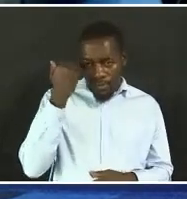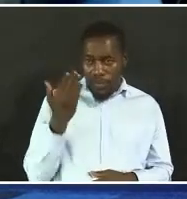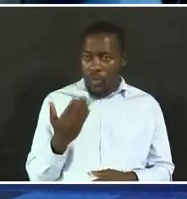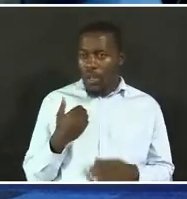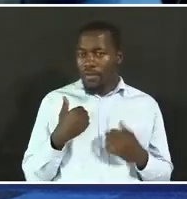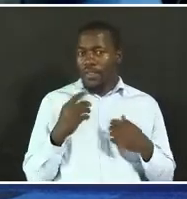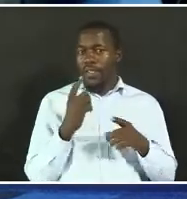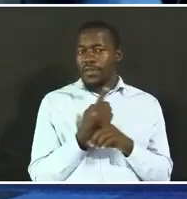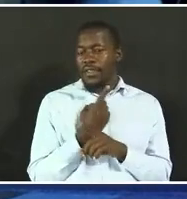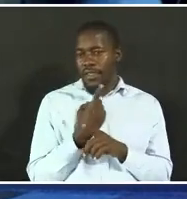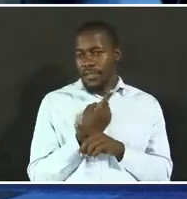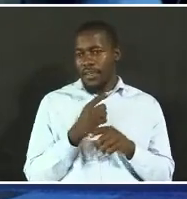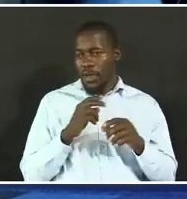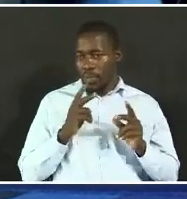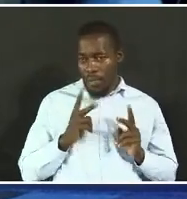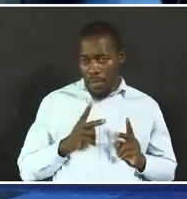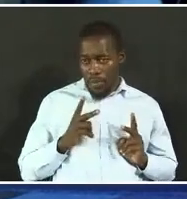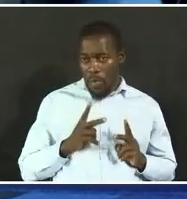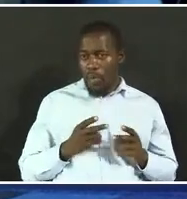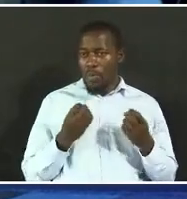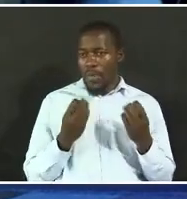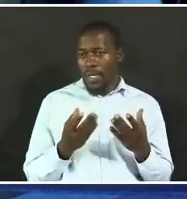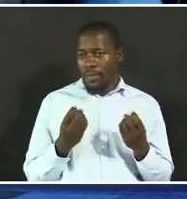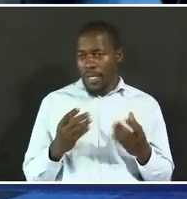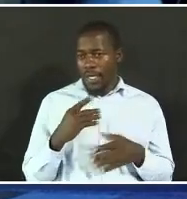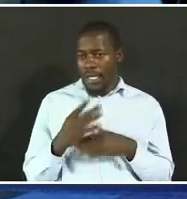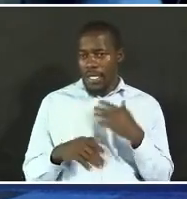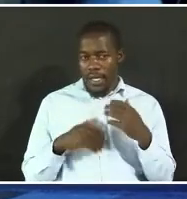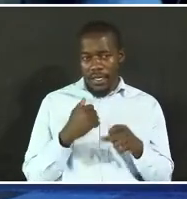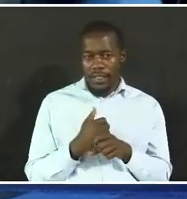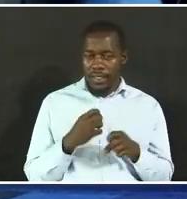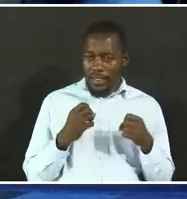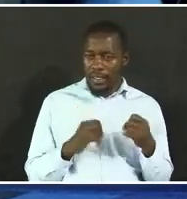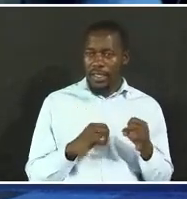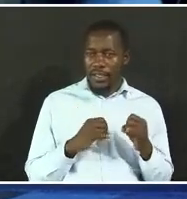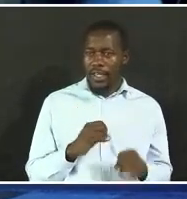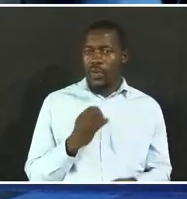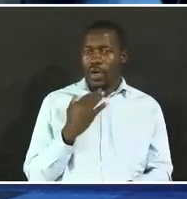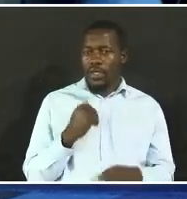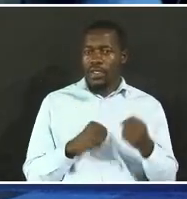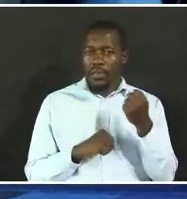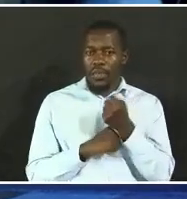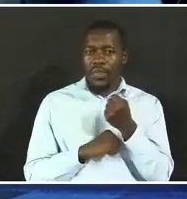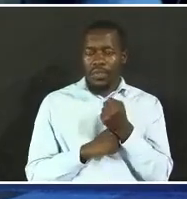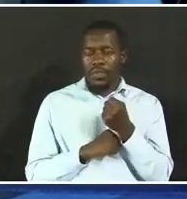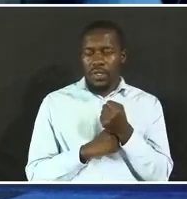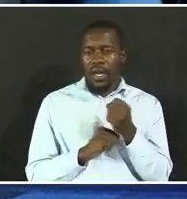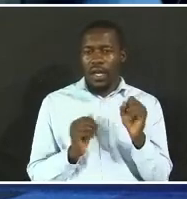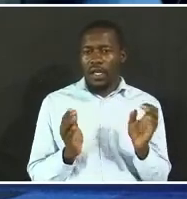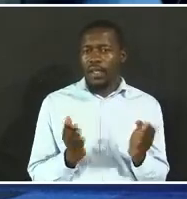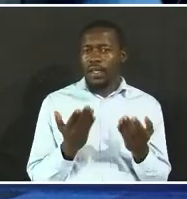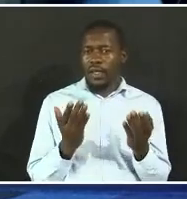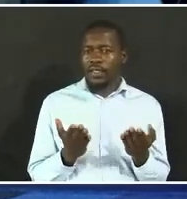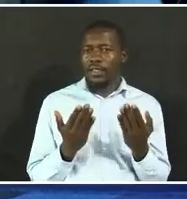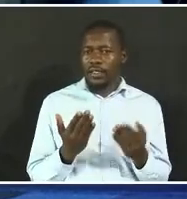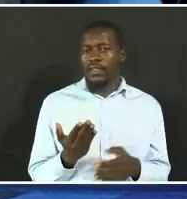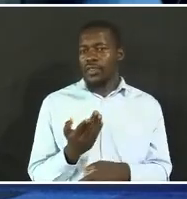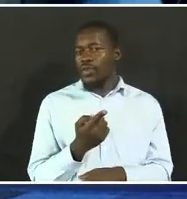patient, for many years they have been struggling, they need that support. I would argue that